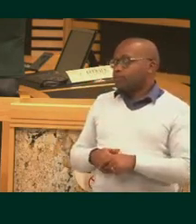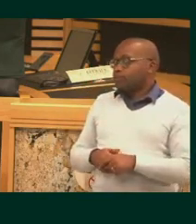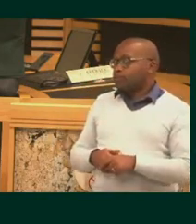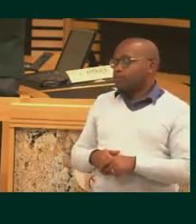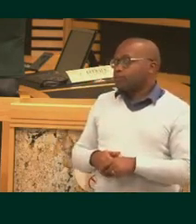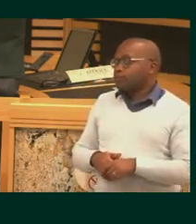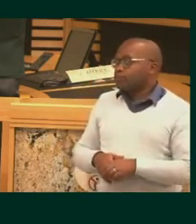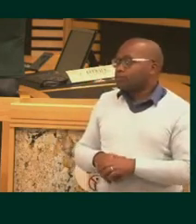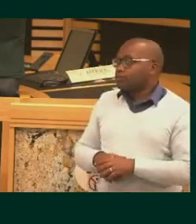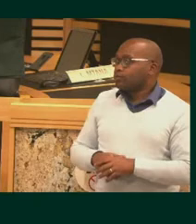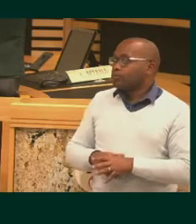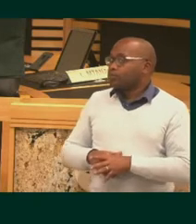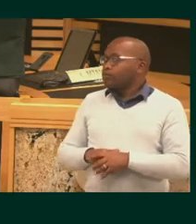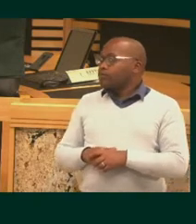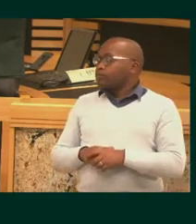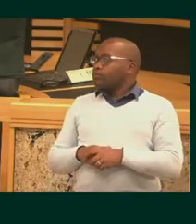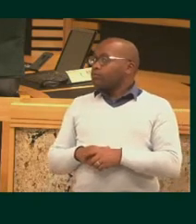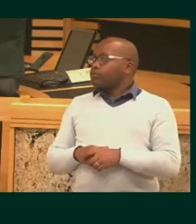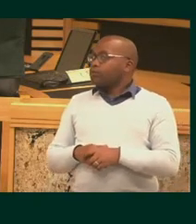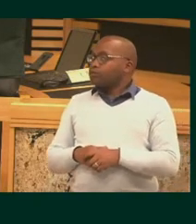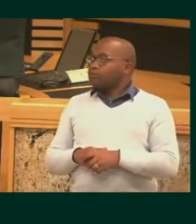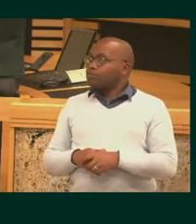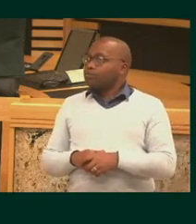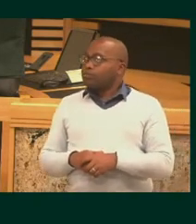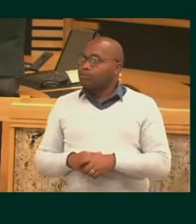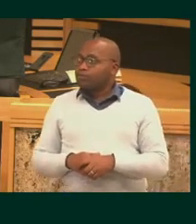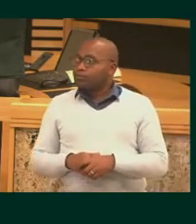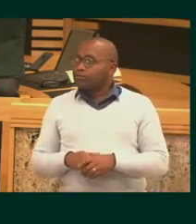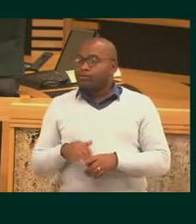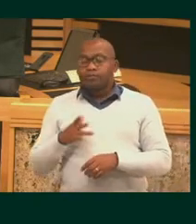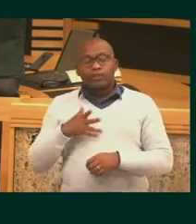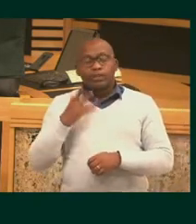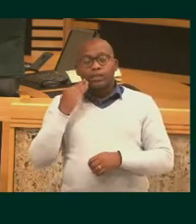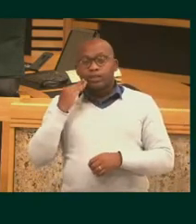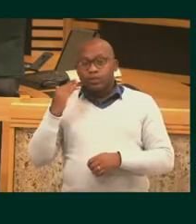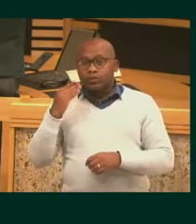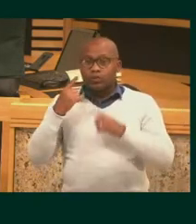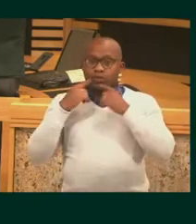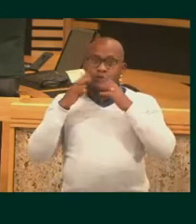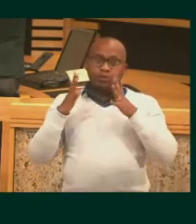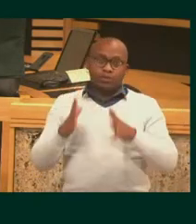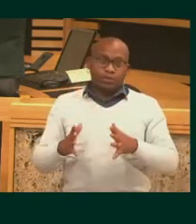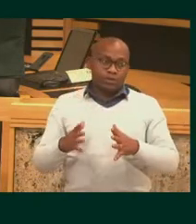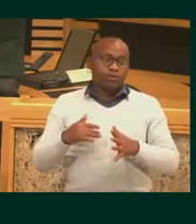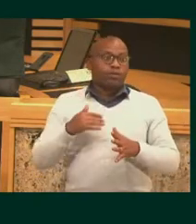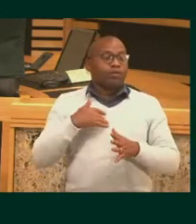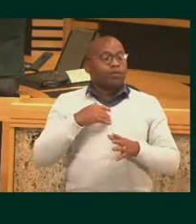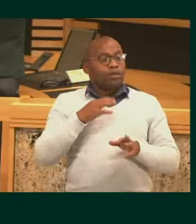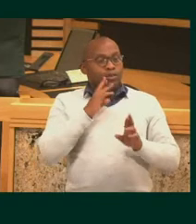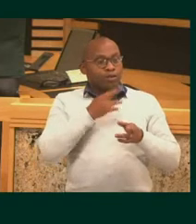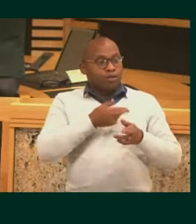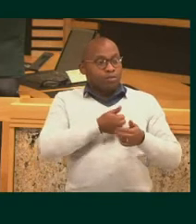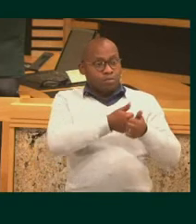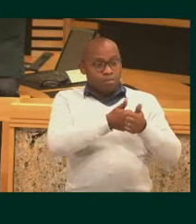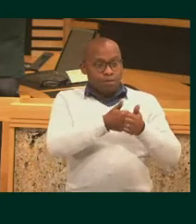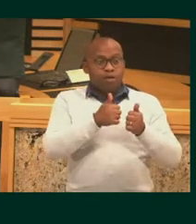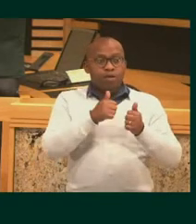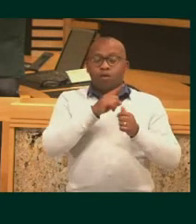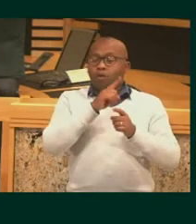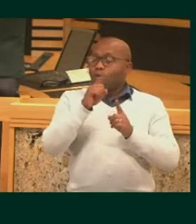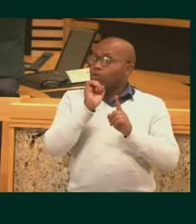Bank thank you thank you honorable speaker the answer to the first question of honorable B